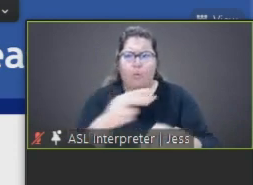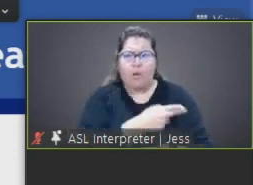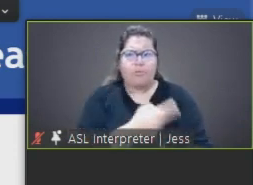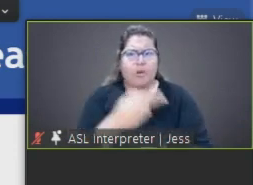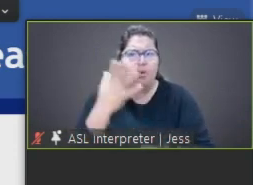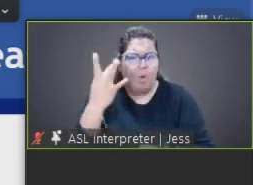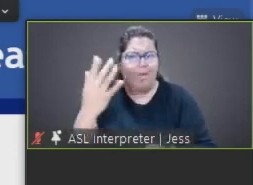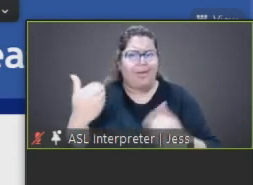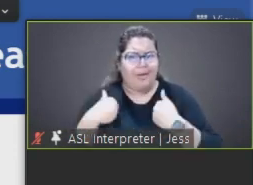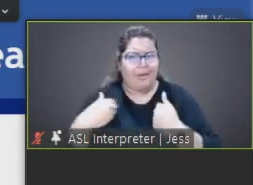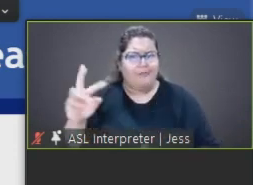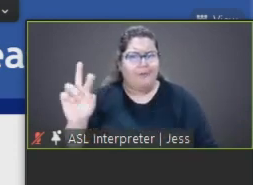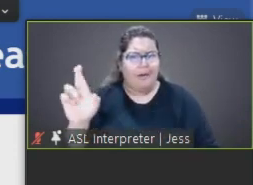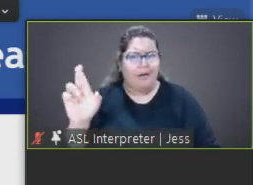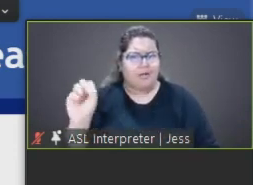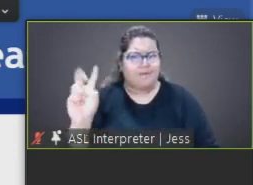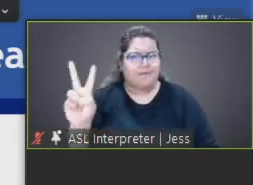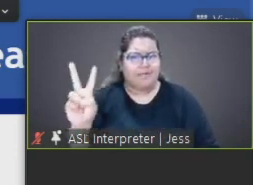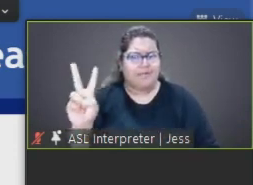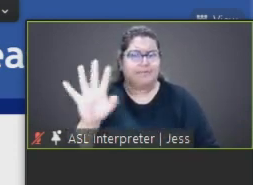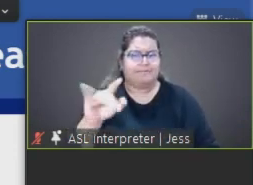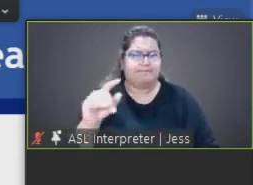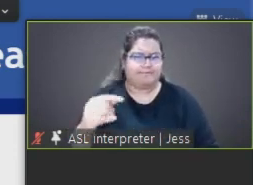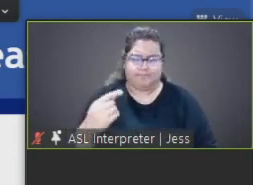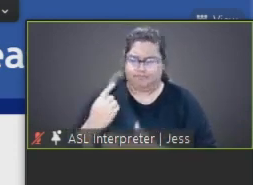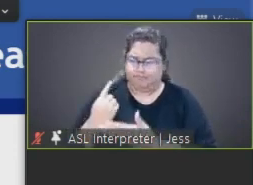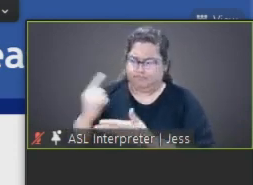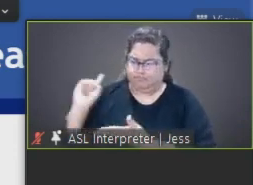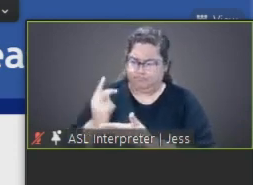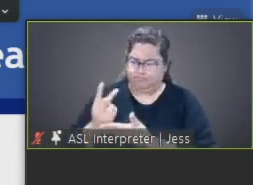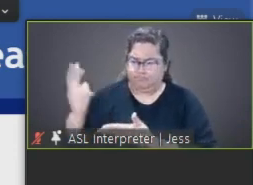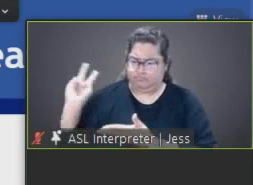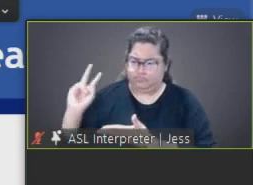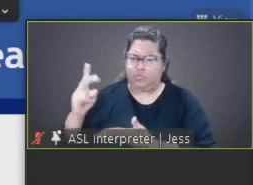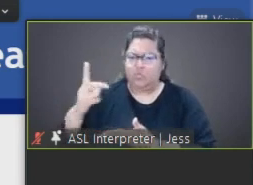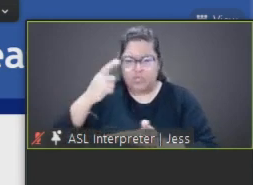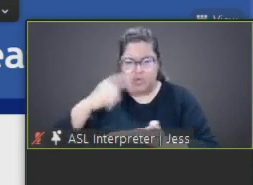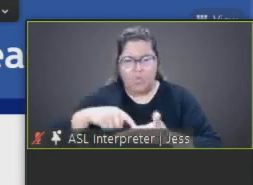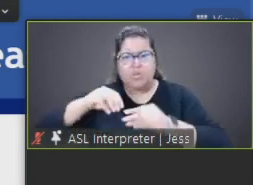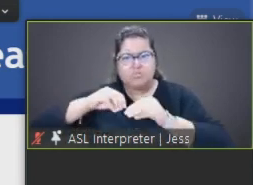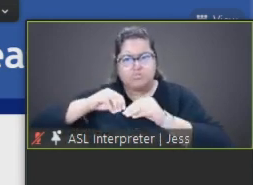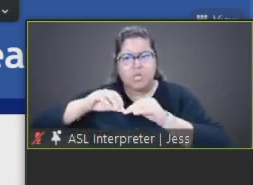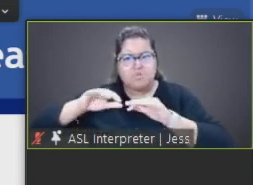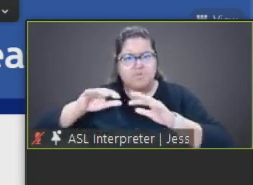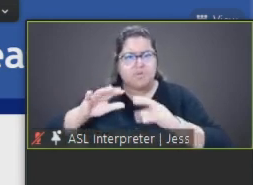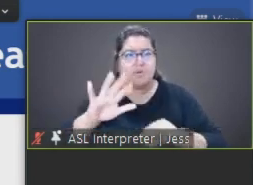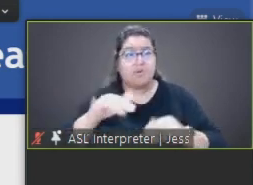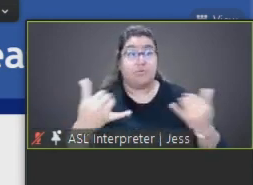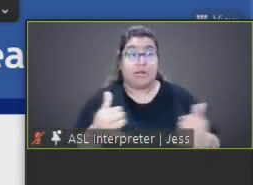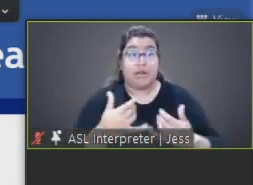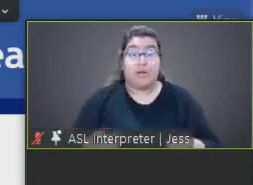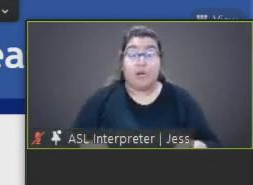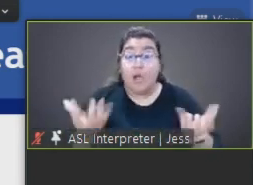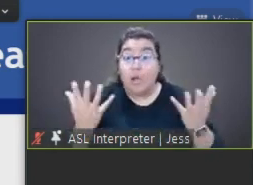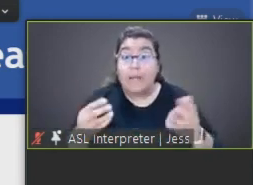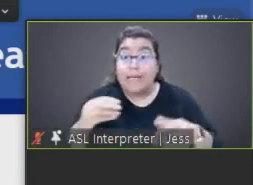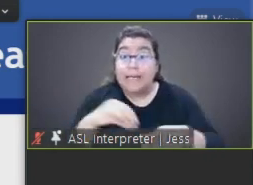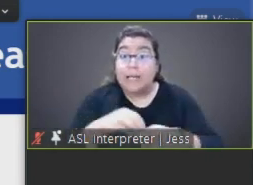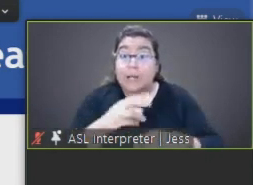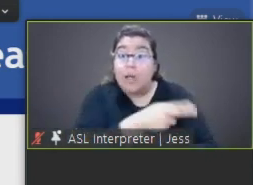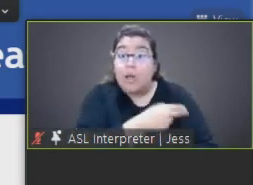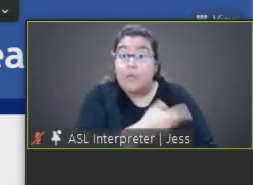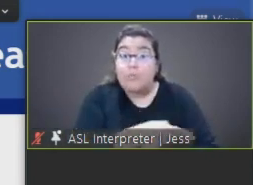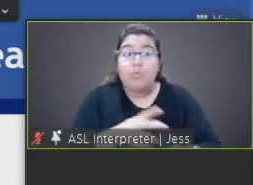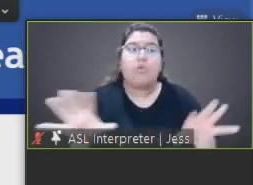weeks, we've been at pretty high levels, unprecedented levels of RSV transmission. Right now, we have 554 hospitalizations that have